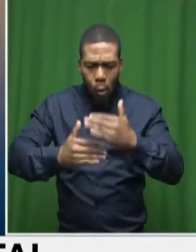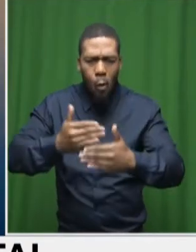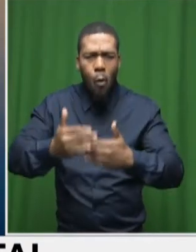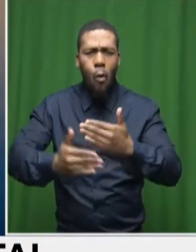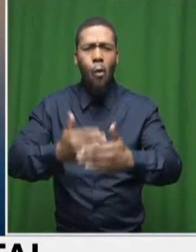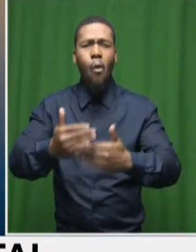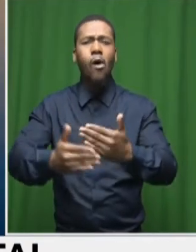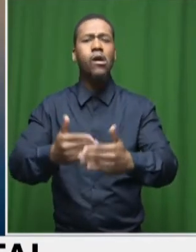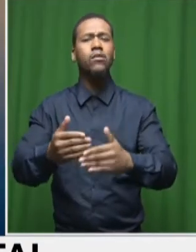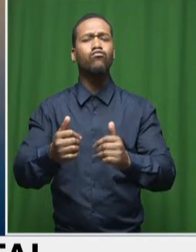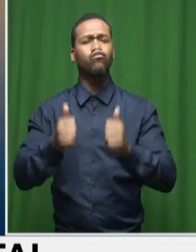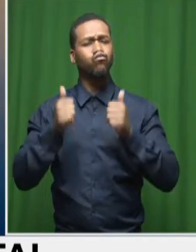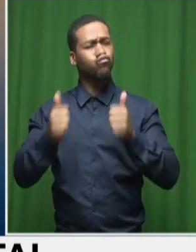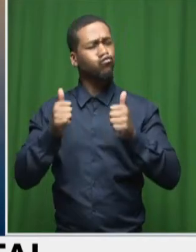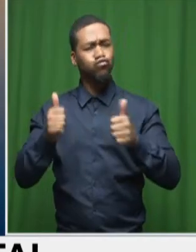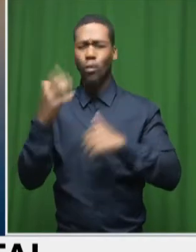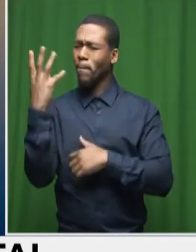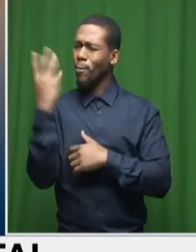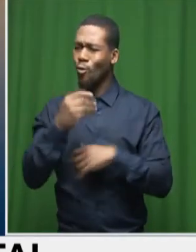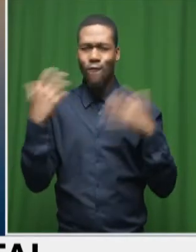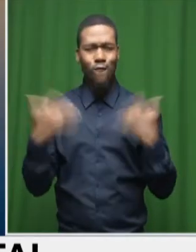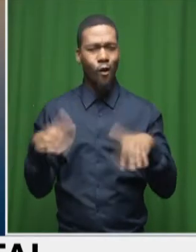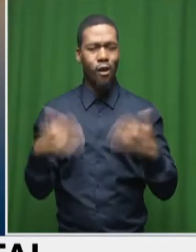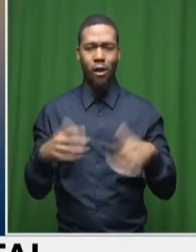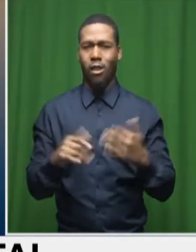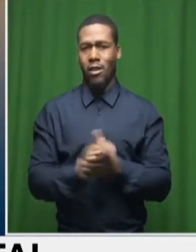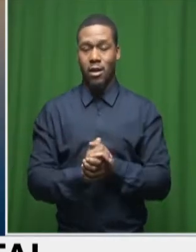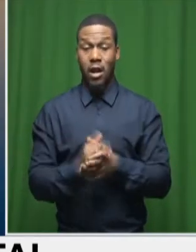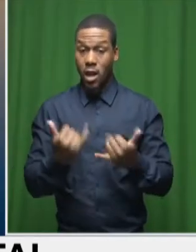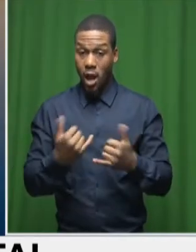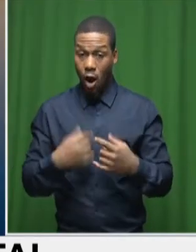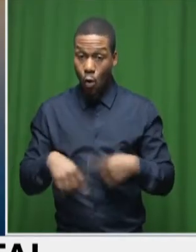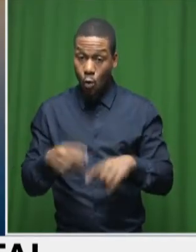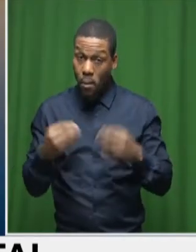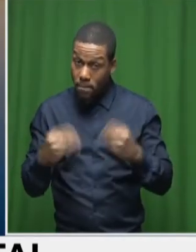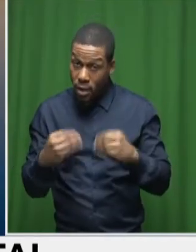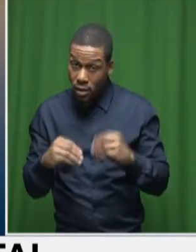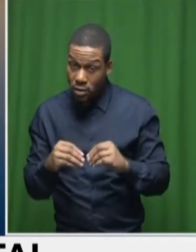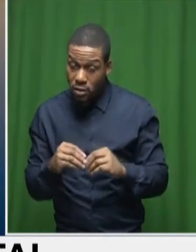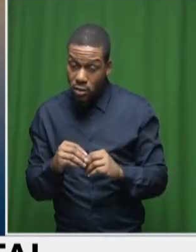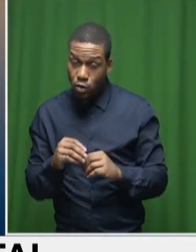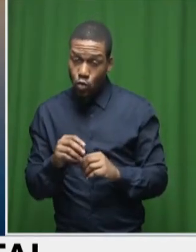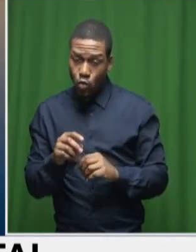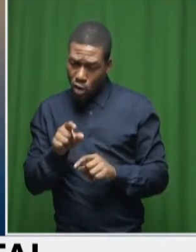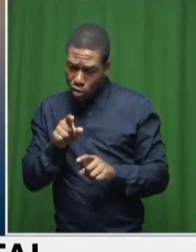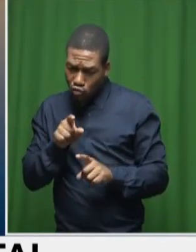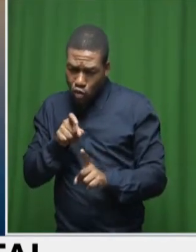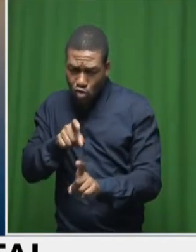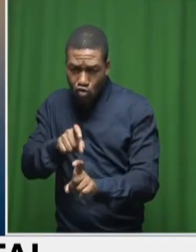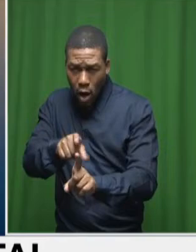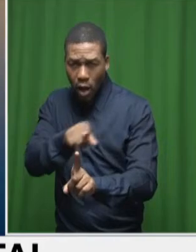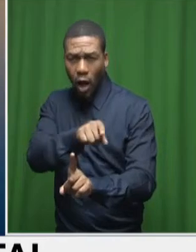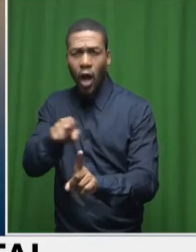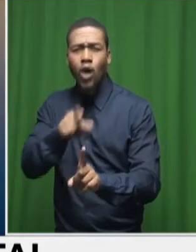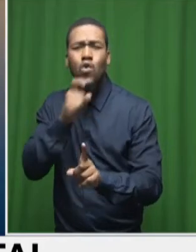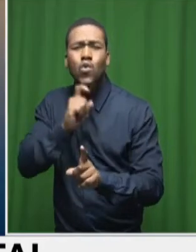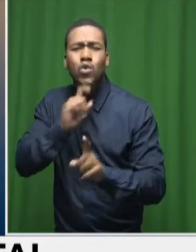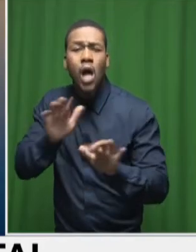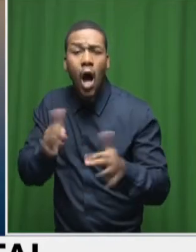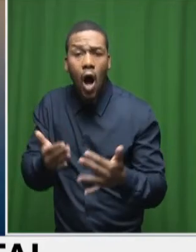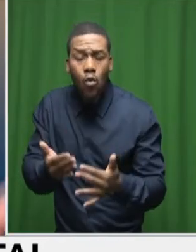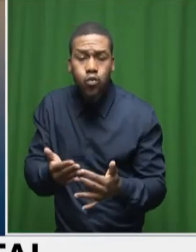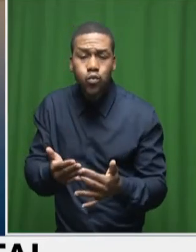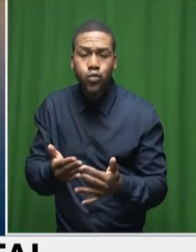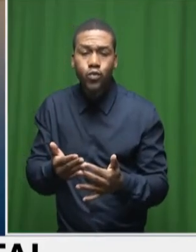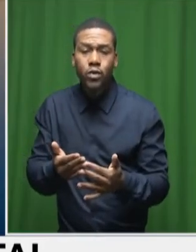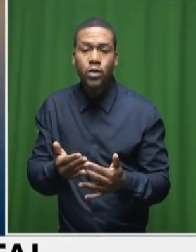because has been amazing. But we are also able to track not only the usage of the platform in terms of what you're buying and what you're spending, which